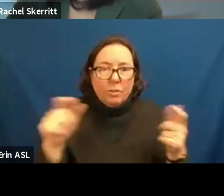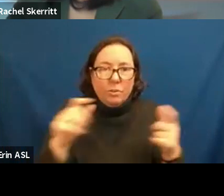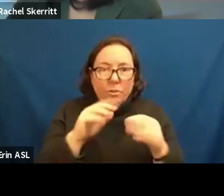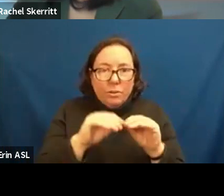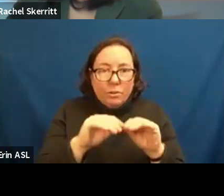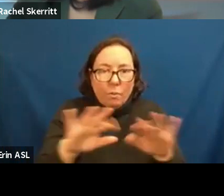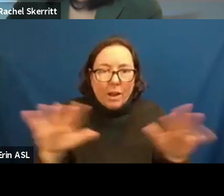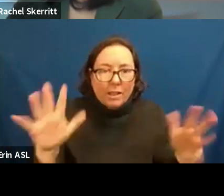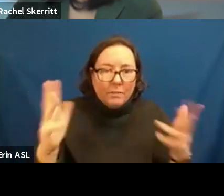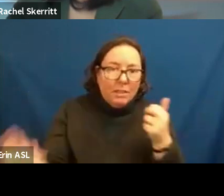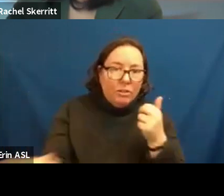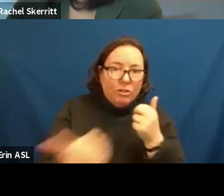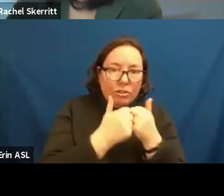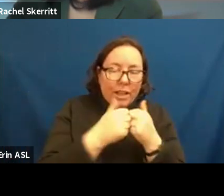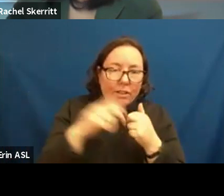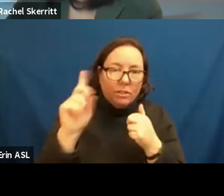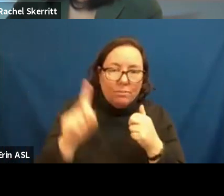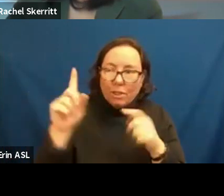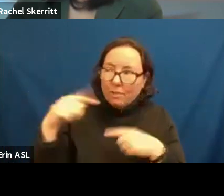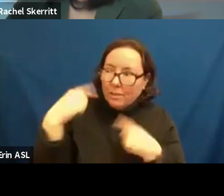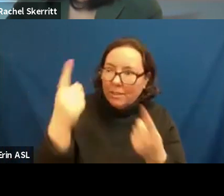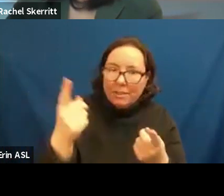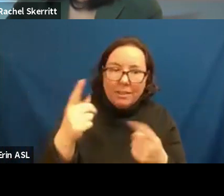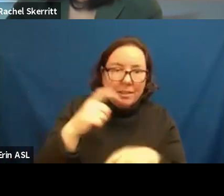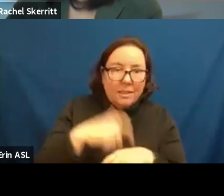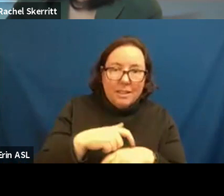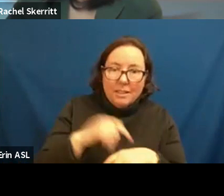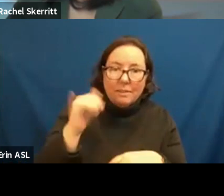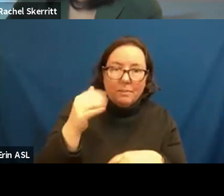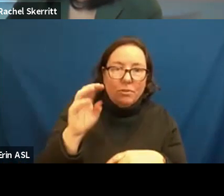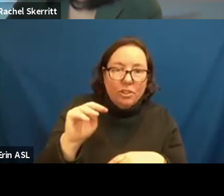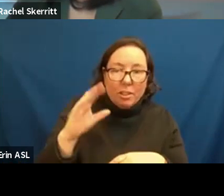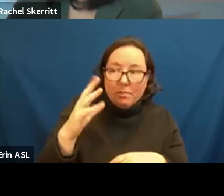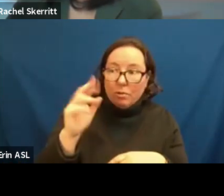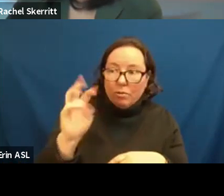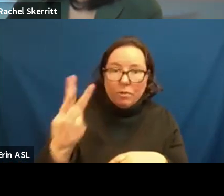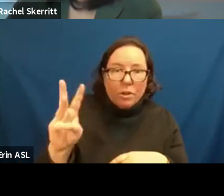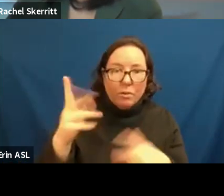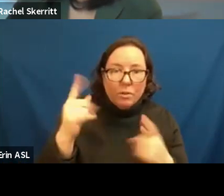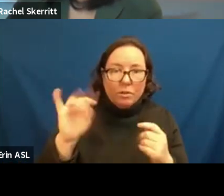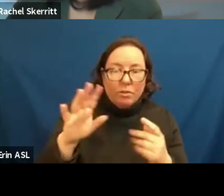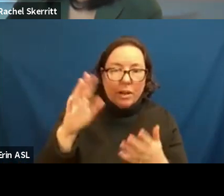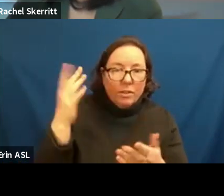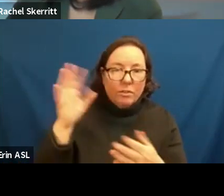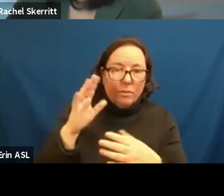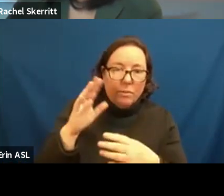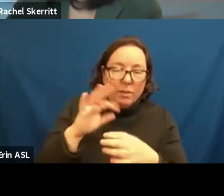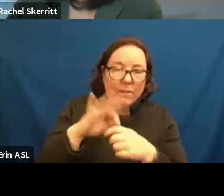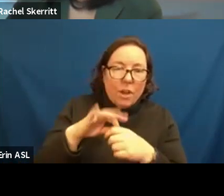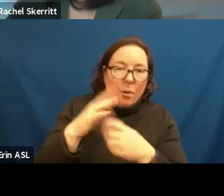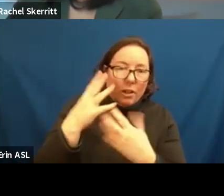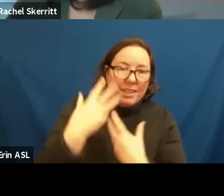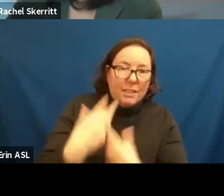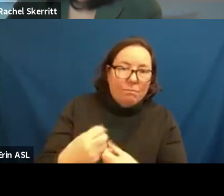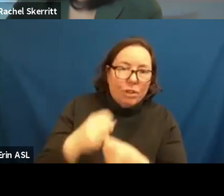challenge to our democracy that we have experienced since the era of Jim Crow. That struggle is the struggle to eradicate voter suppression. The various